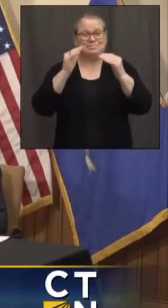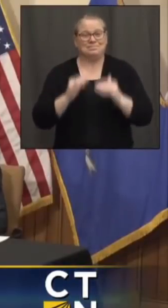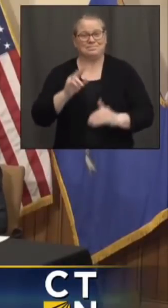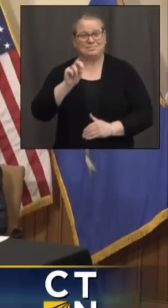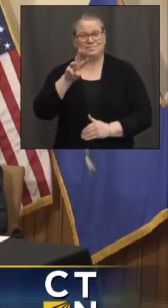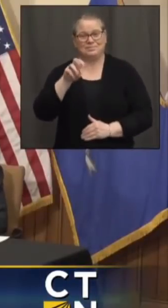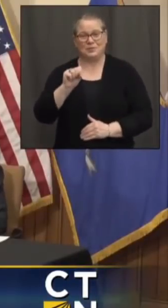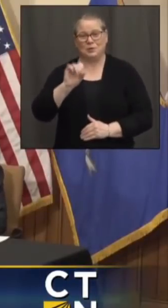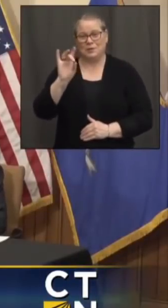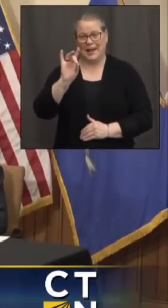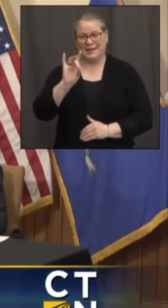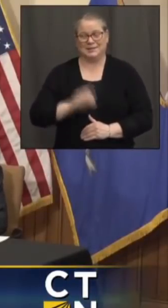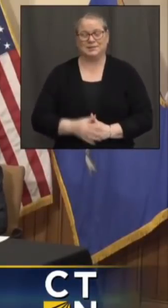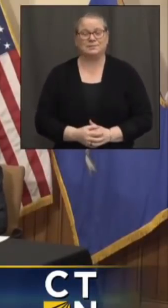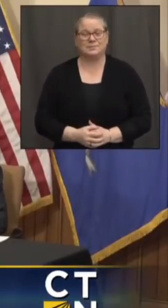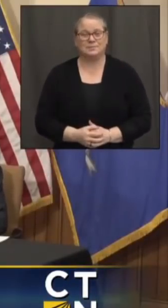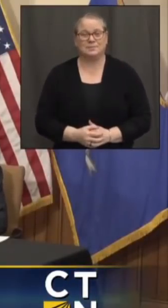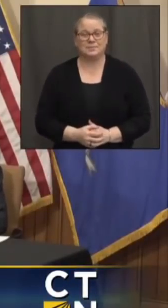News 8.